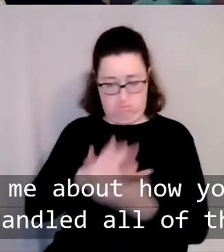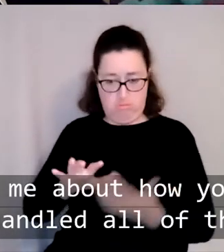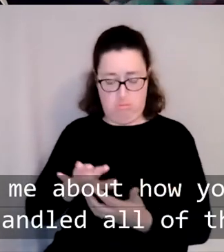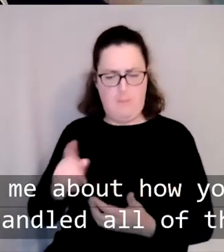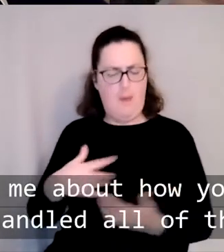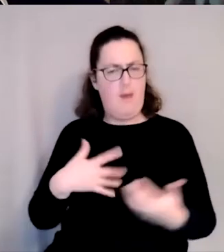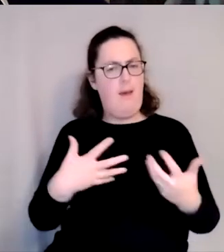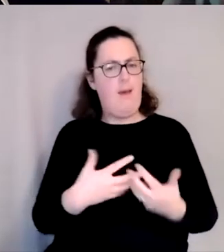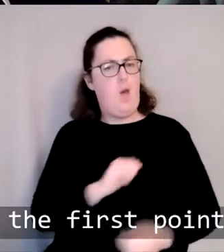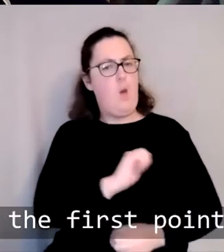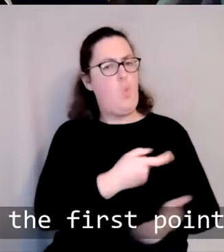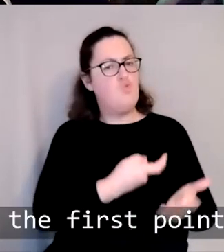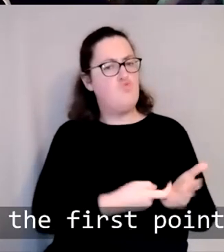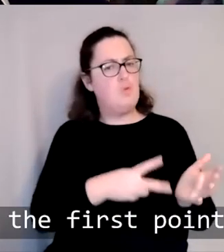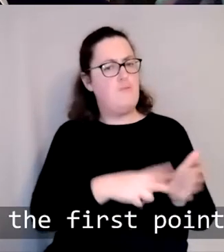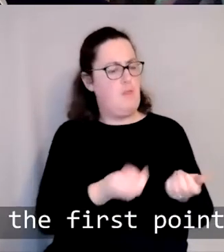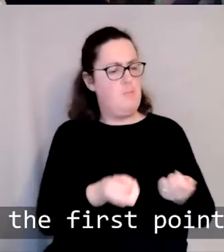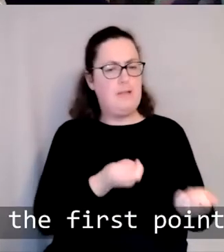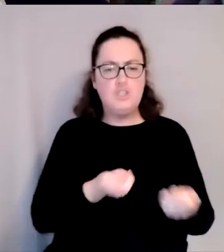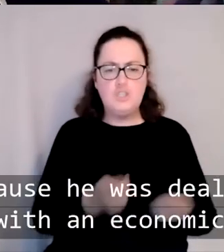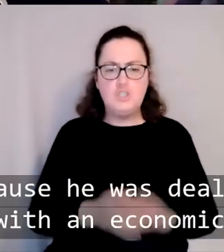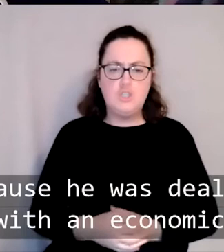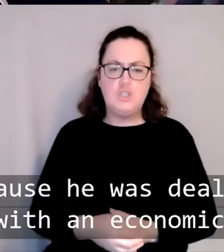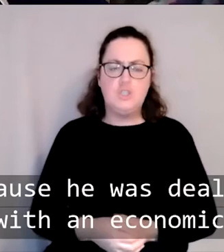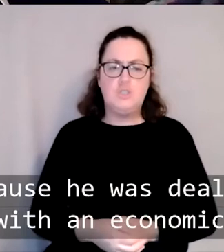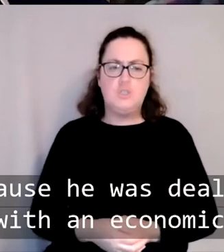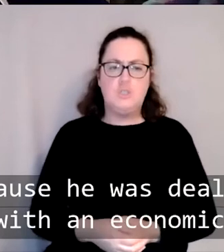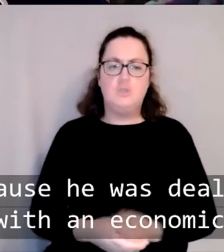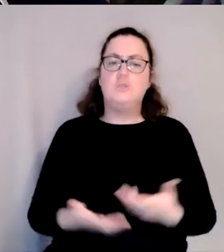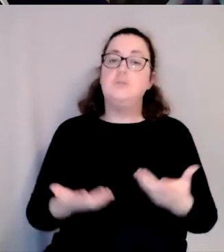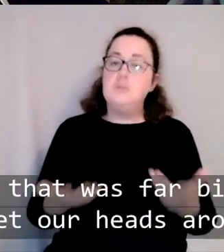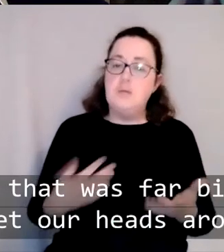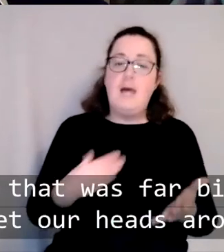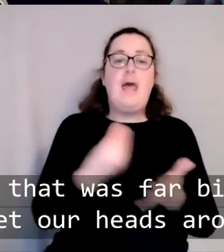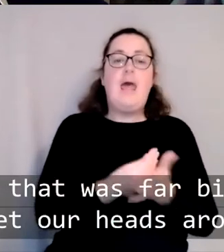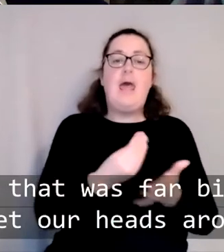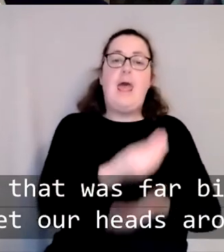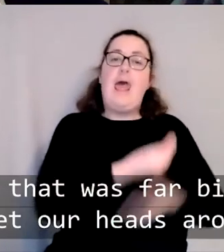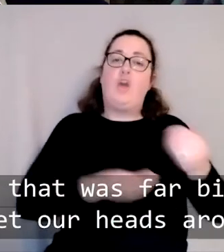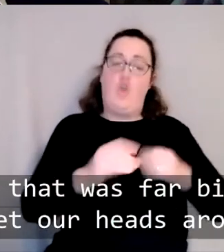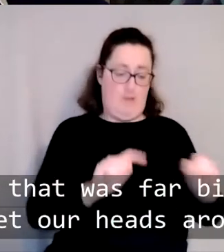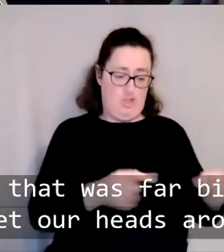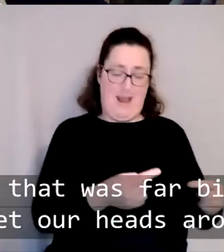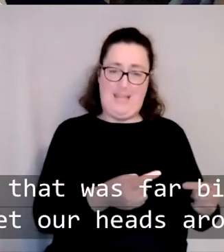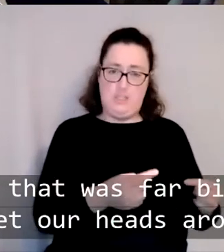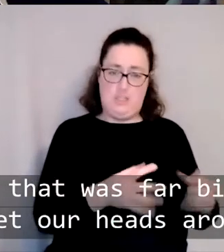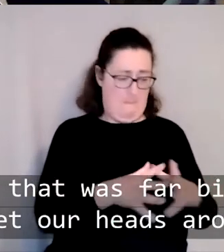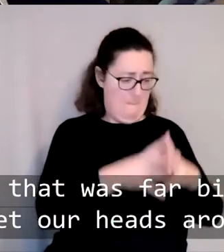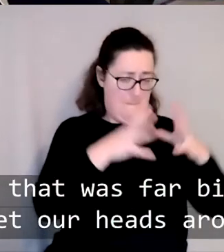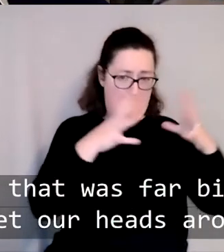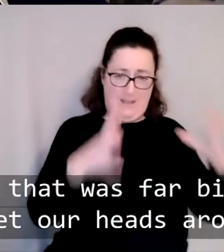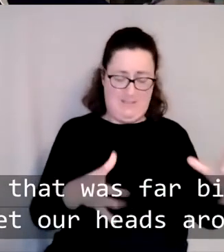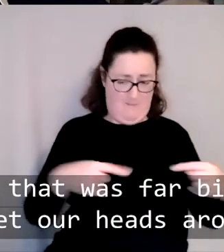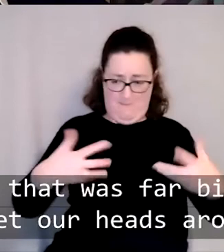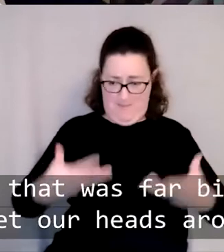handled all of that. Well, I think the first point is that, of course, he was dealing with an economic challenge that was far bigger than we would get our